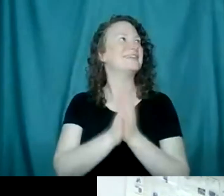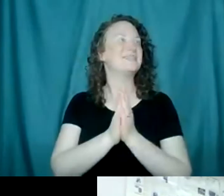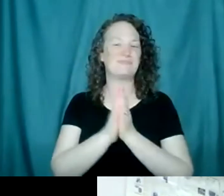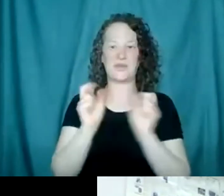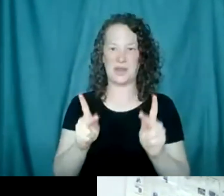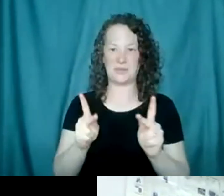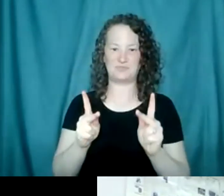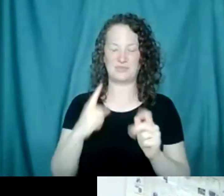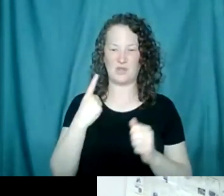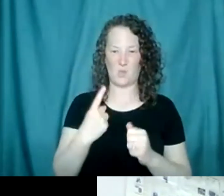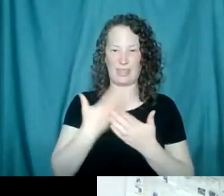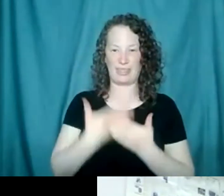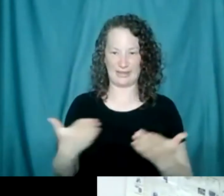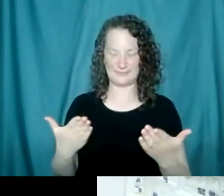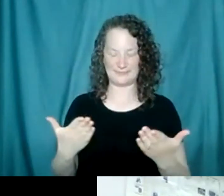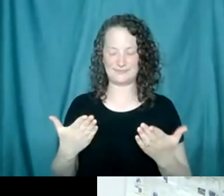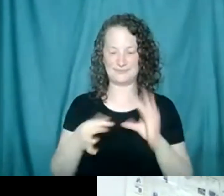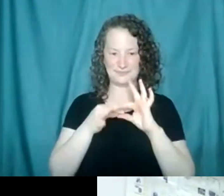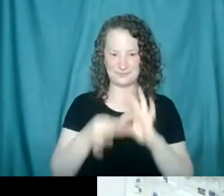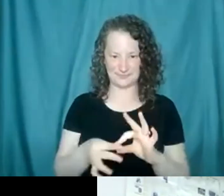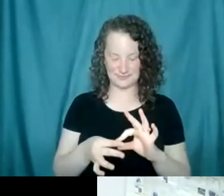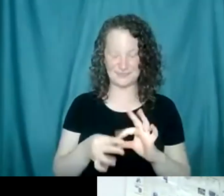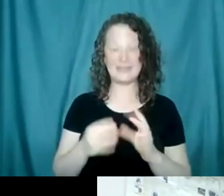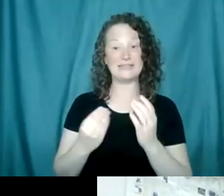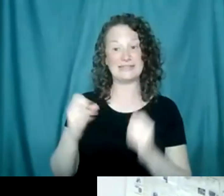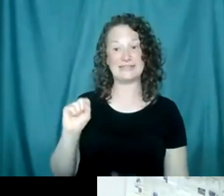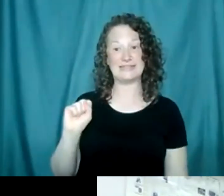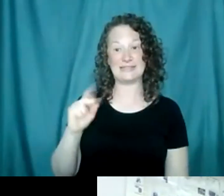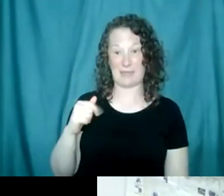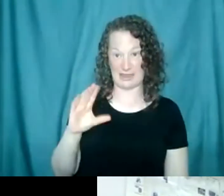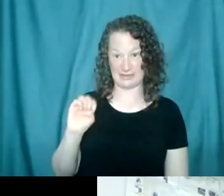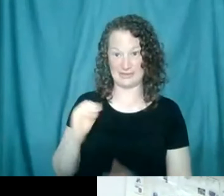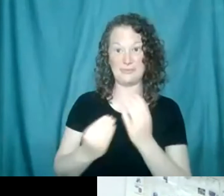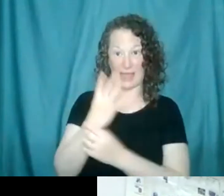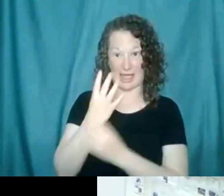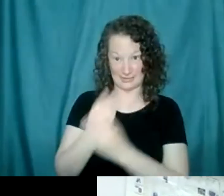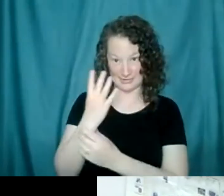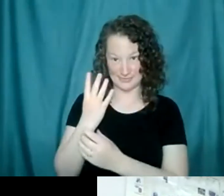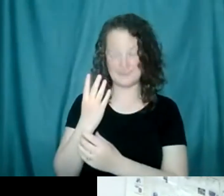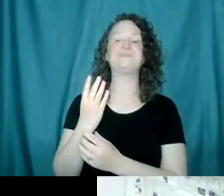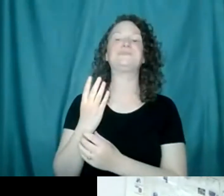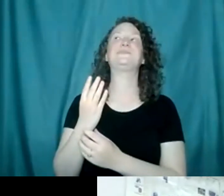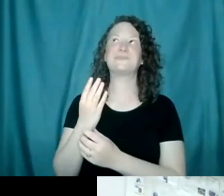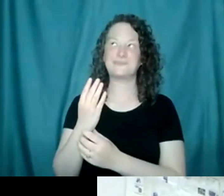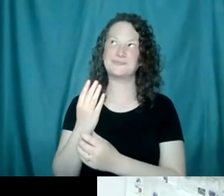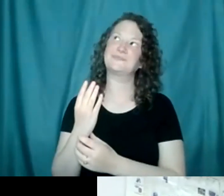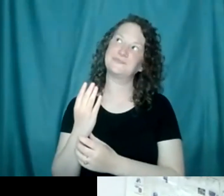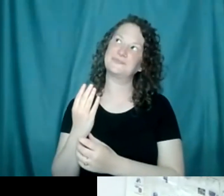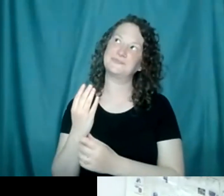Okay, one thing I would say about space plants is that